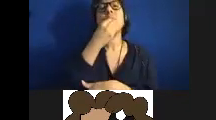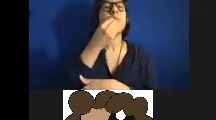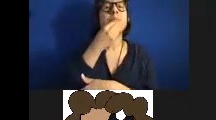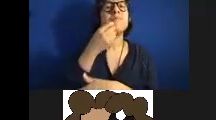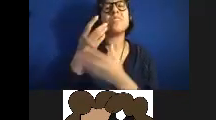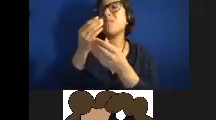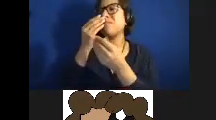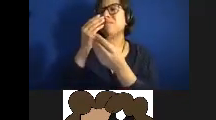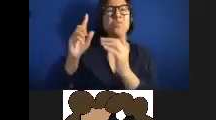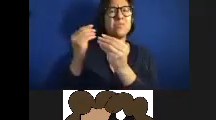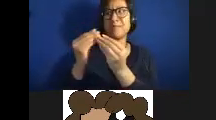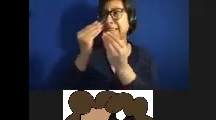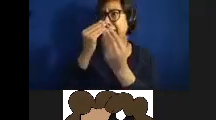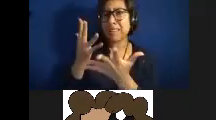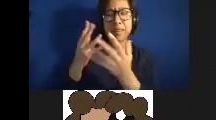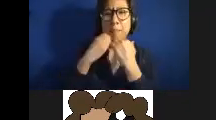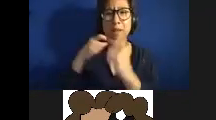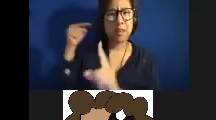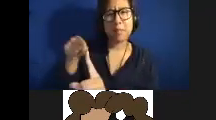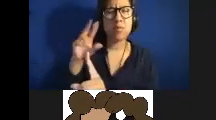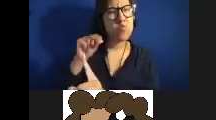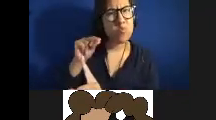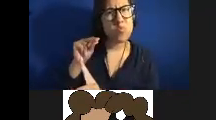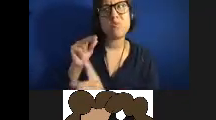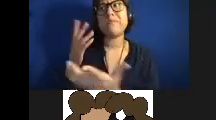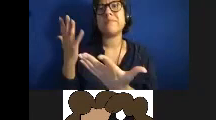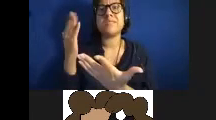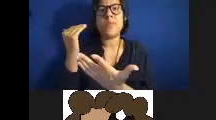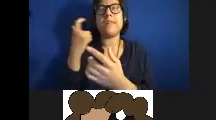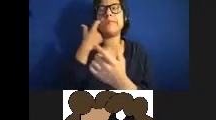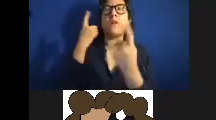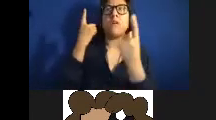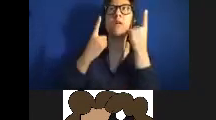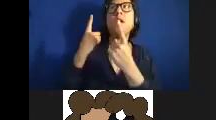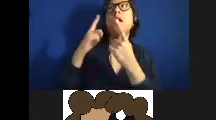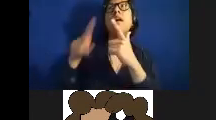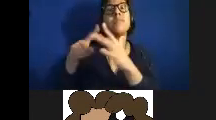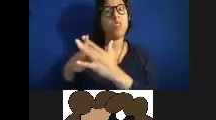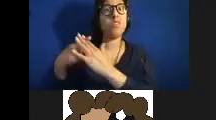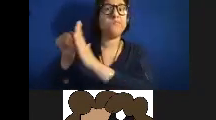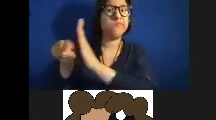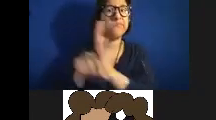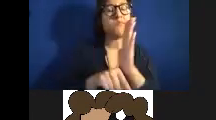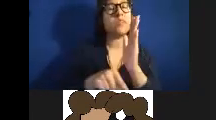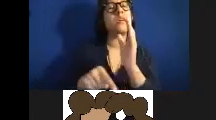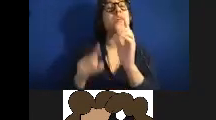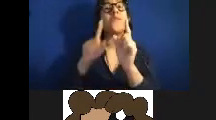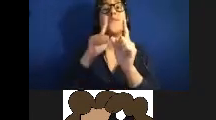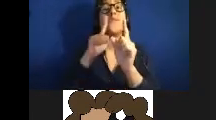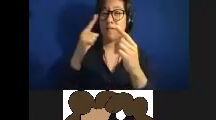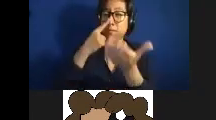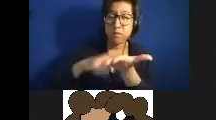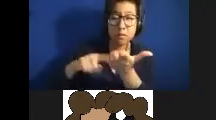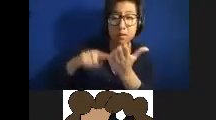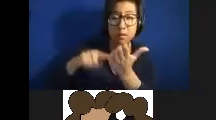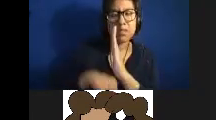worst crime, and that was attempted murder. Like, just, I started thinking about that. And so if you think about something like that, the only thing you can do is